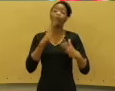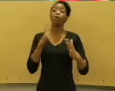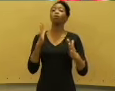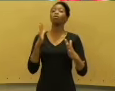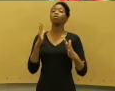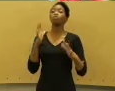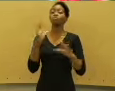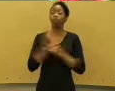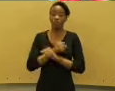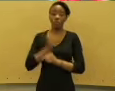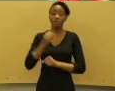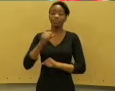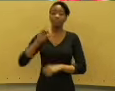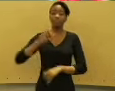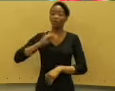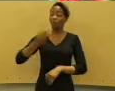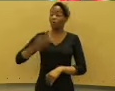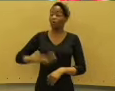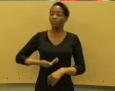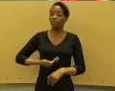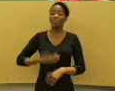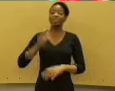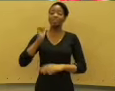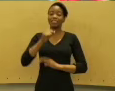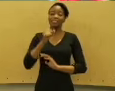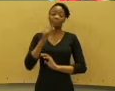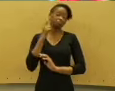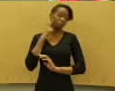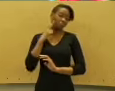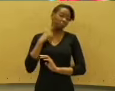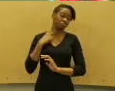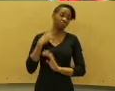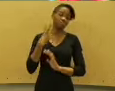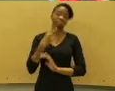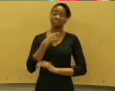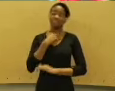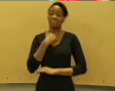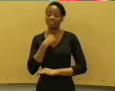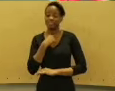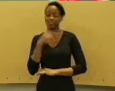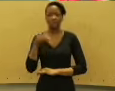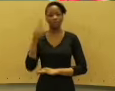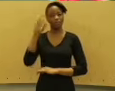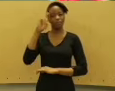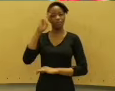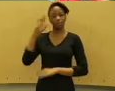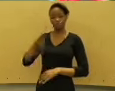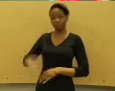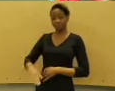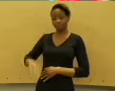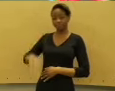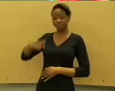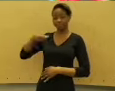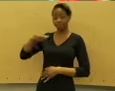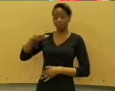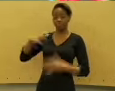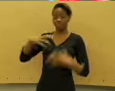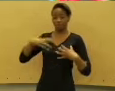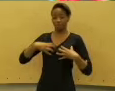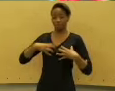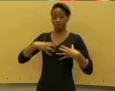being a woman, yes, it comes with a lot of shame. I remember when I was growing up and I started growing breast.